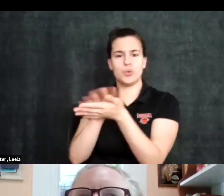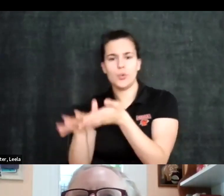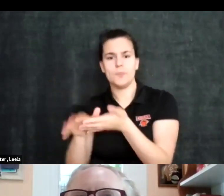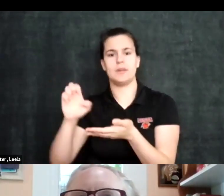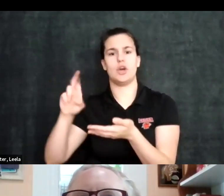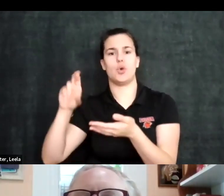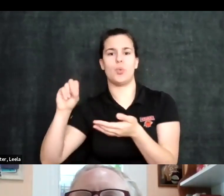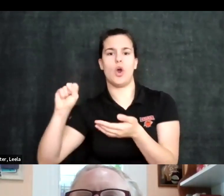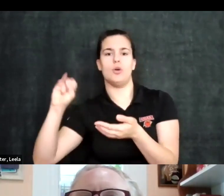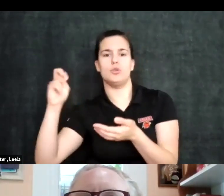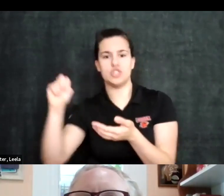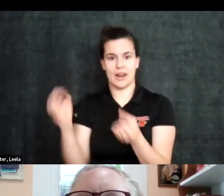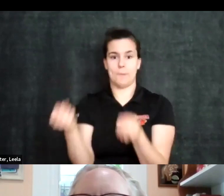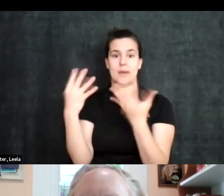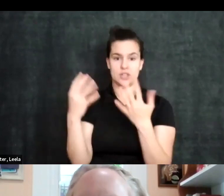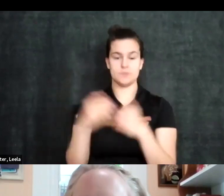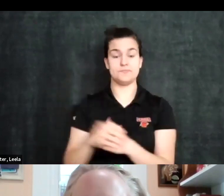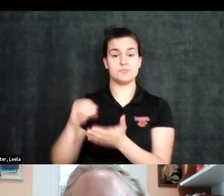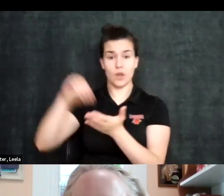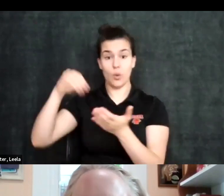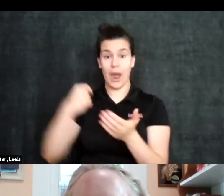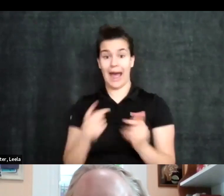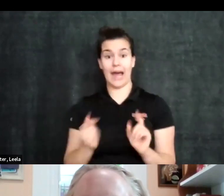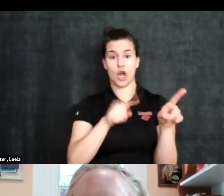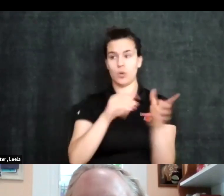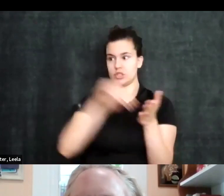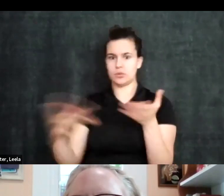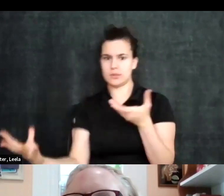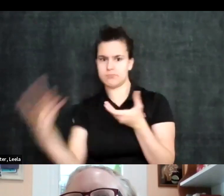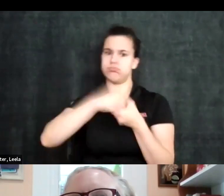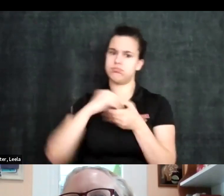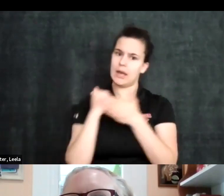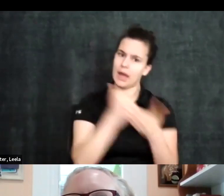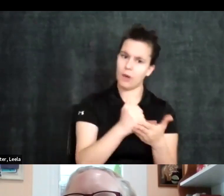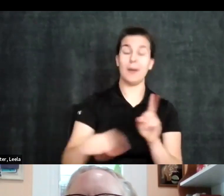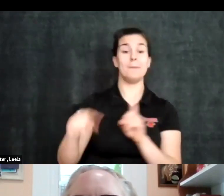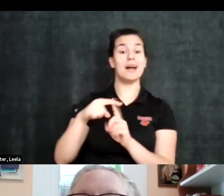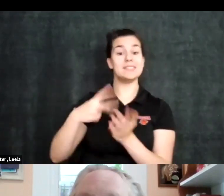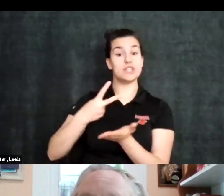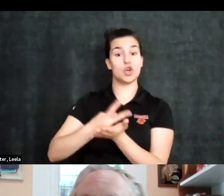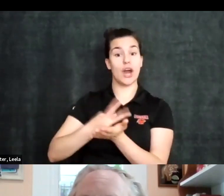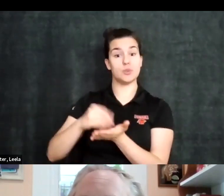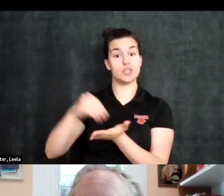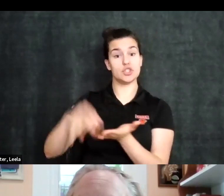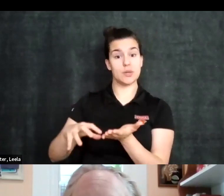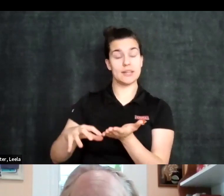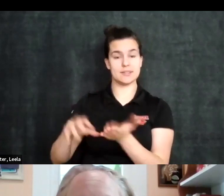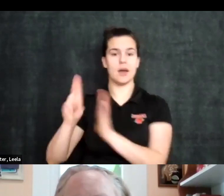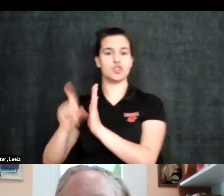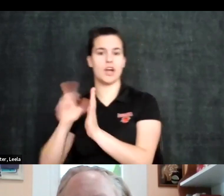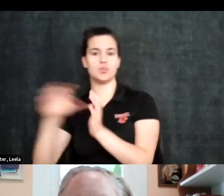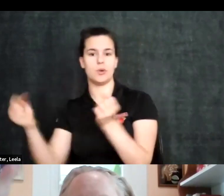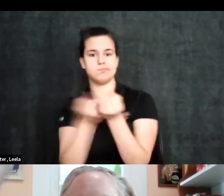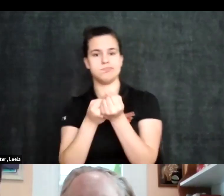lot of the students help along with these projects with graduate students. Like Some of them assist in my research, which is